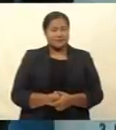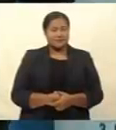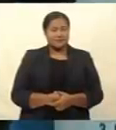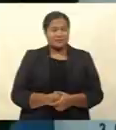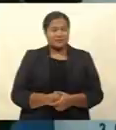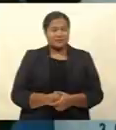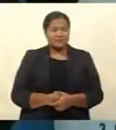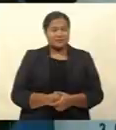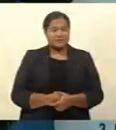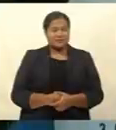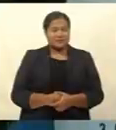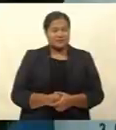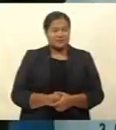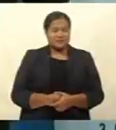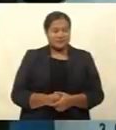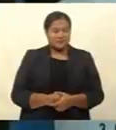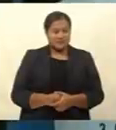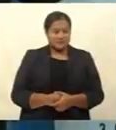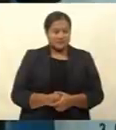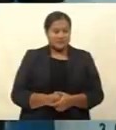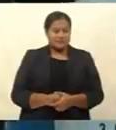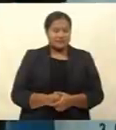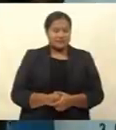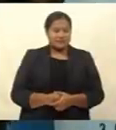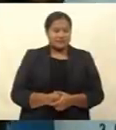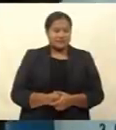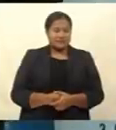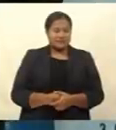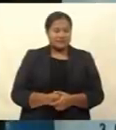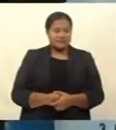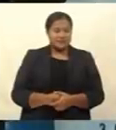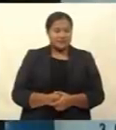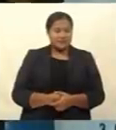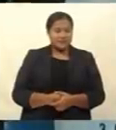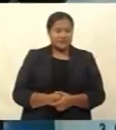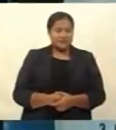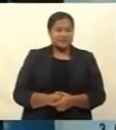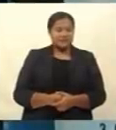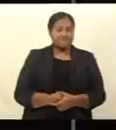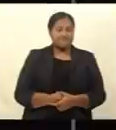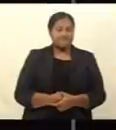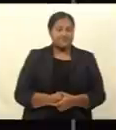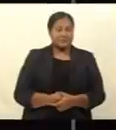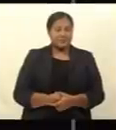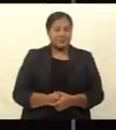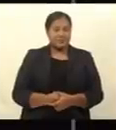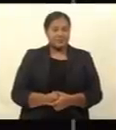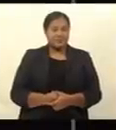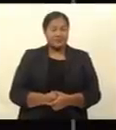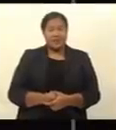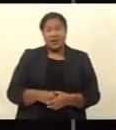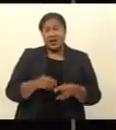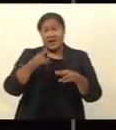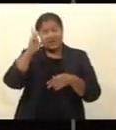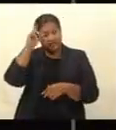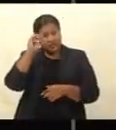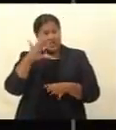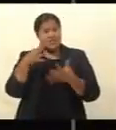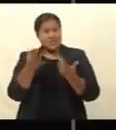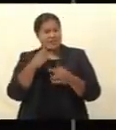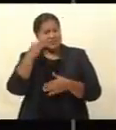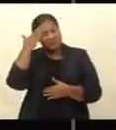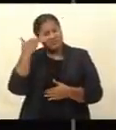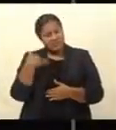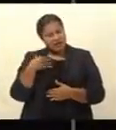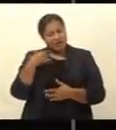We were clear yesterday, food is to be distributed on a household by household basis. Fijians are again being reminded